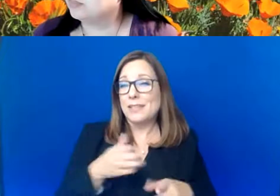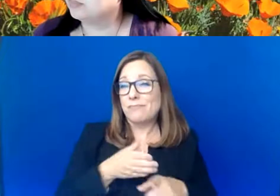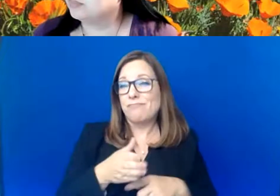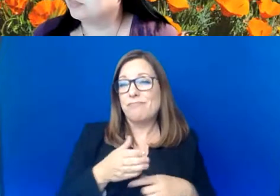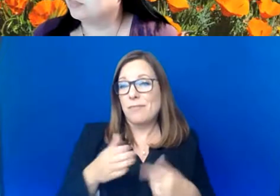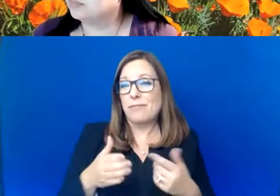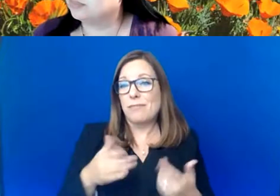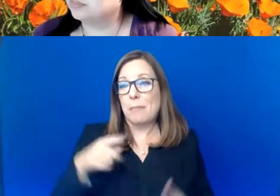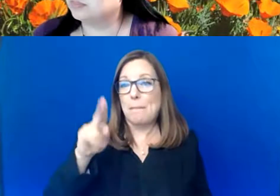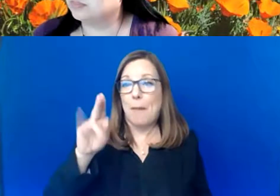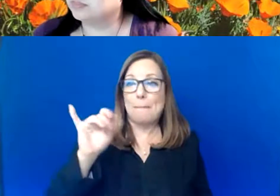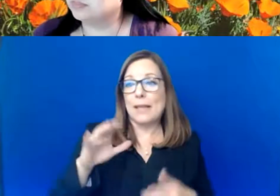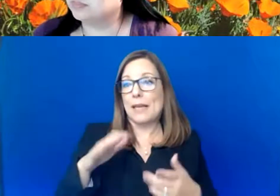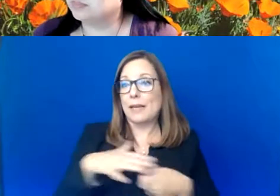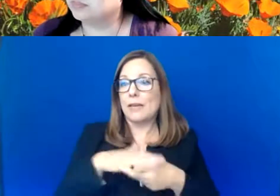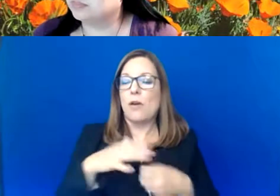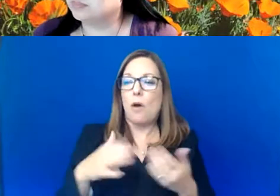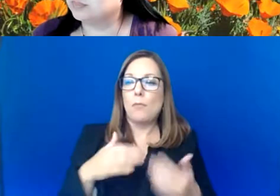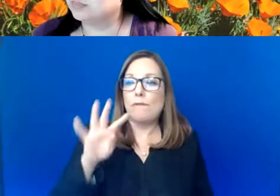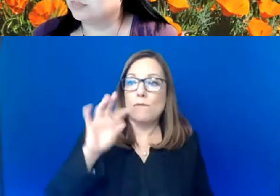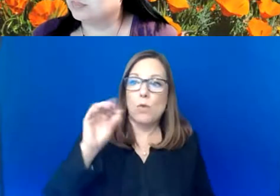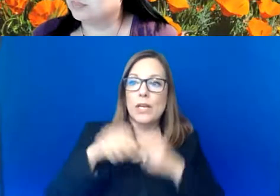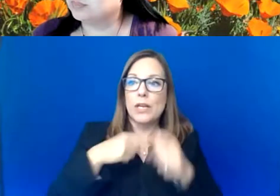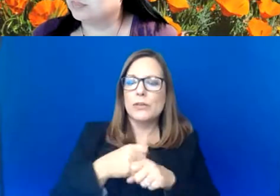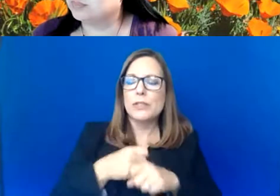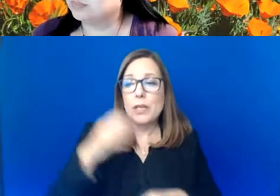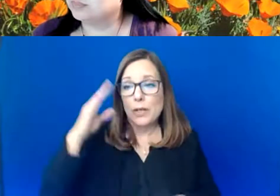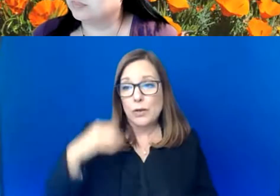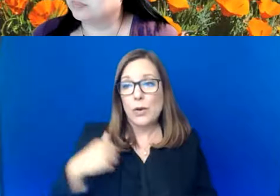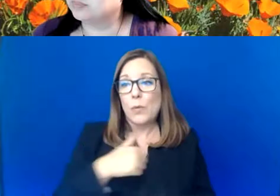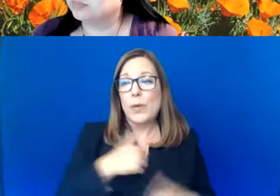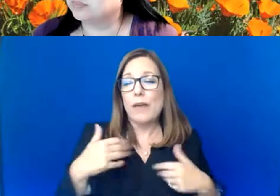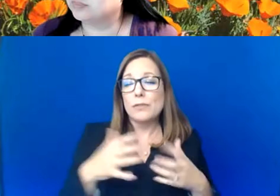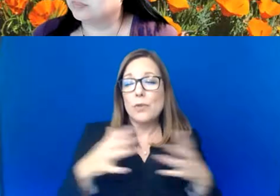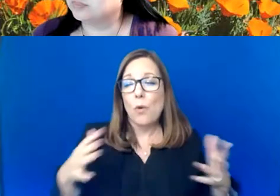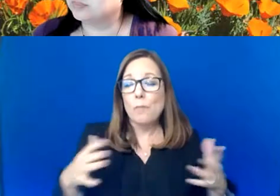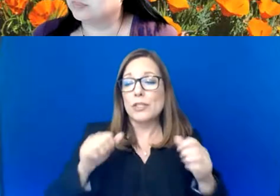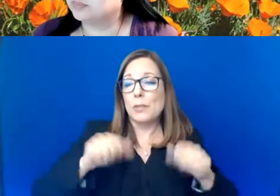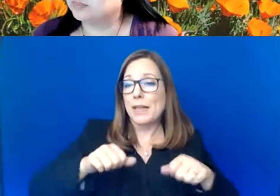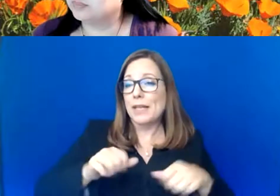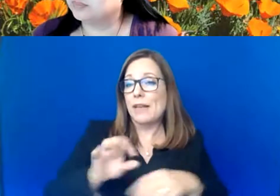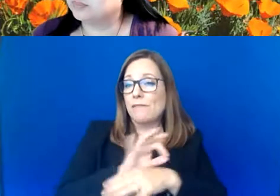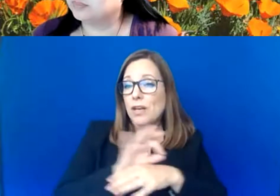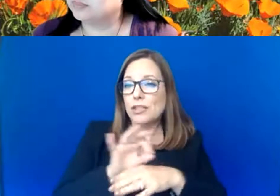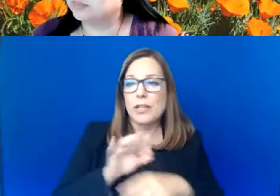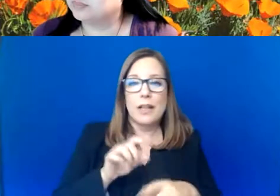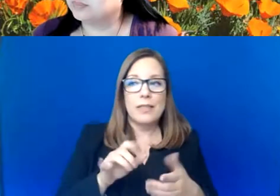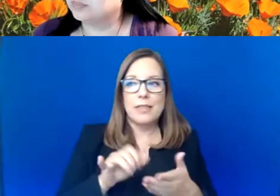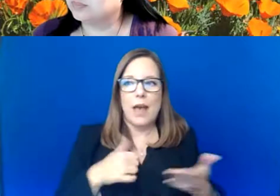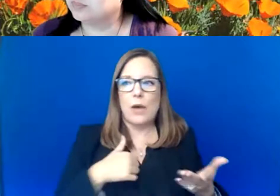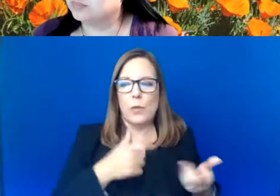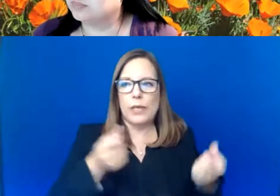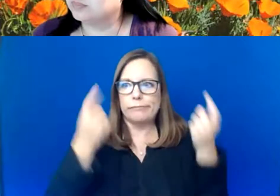that we probably have a lot more functionality than we actually understand. And it's really important for us to look at the